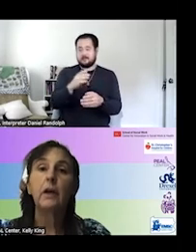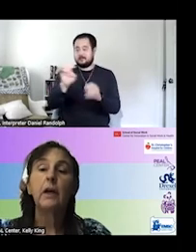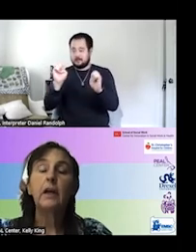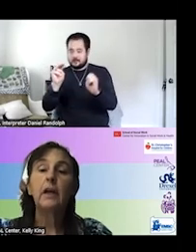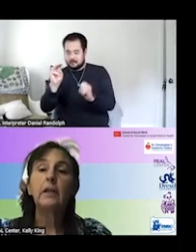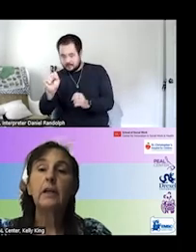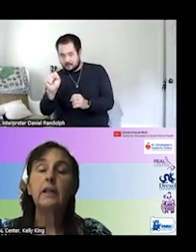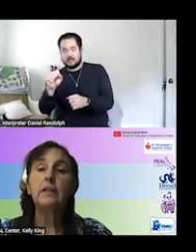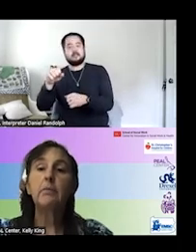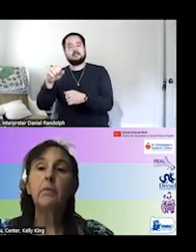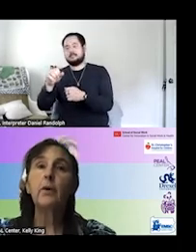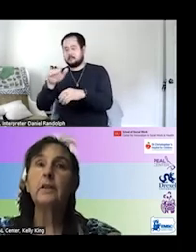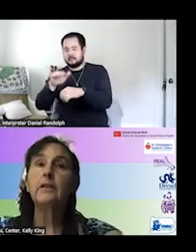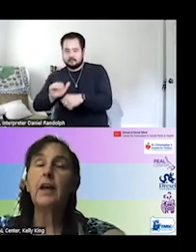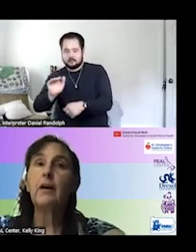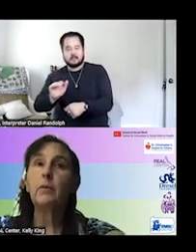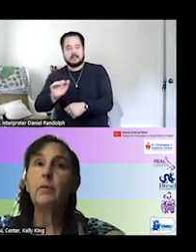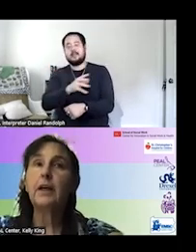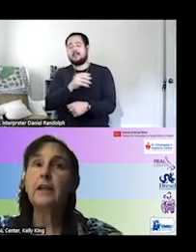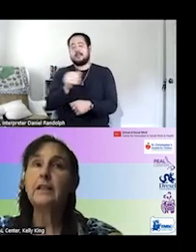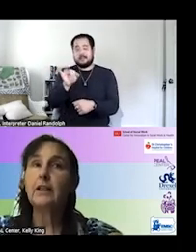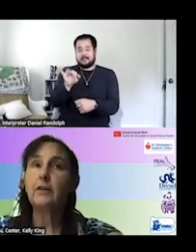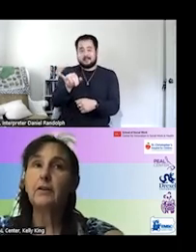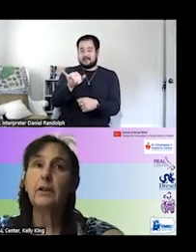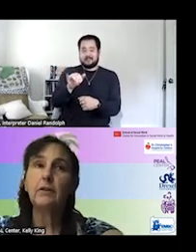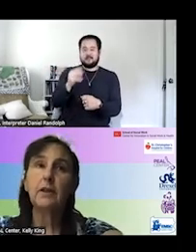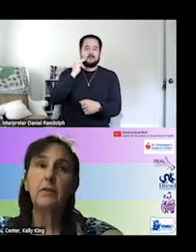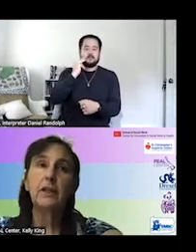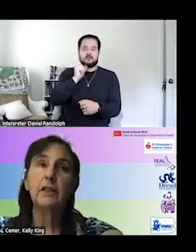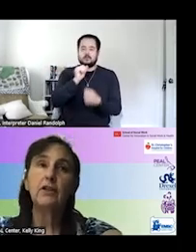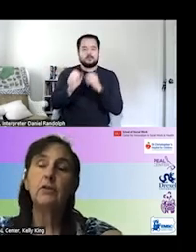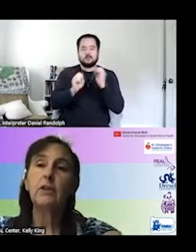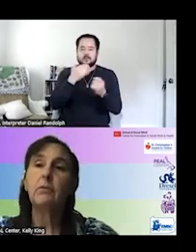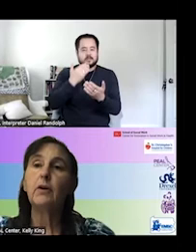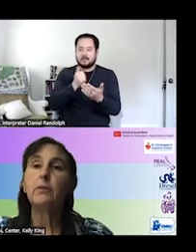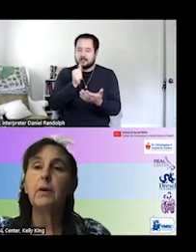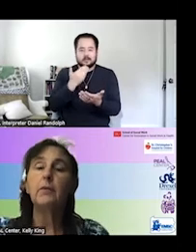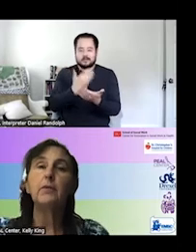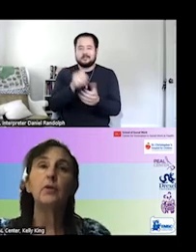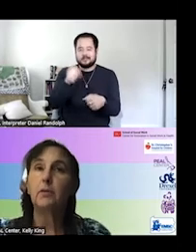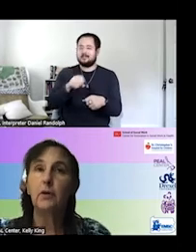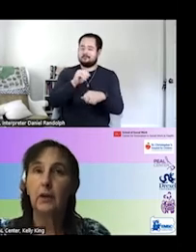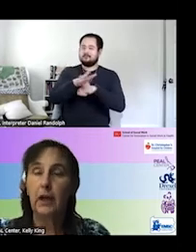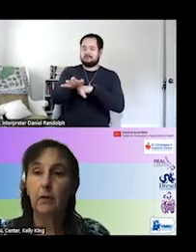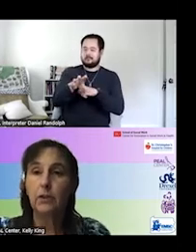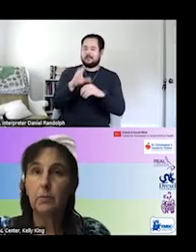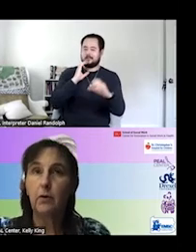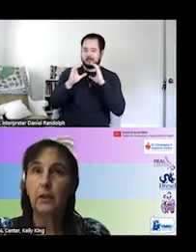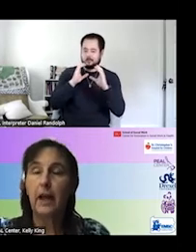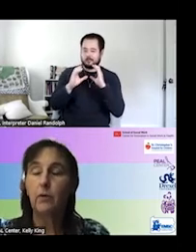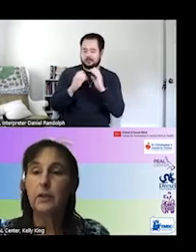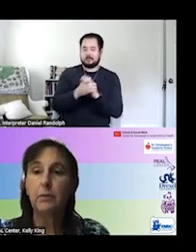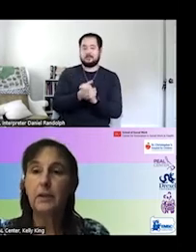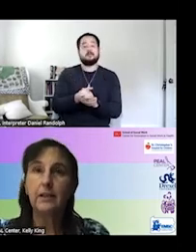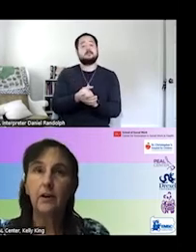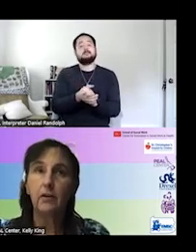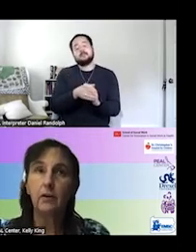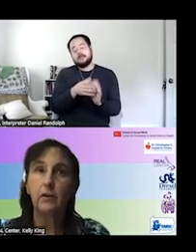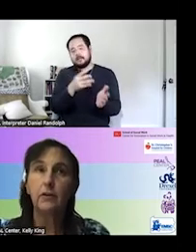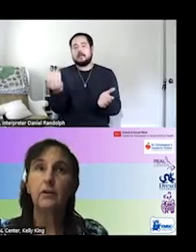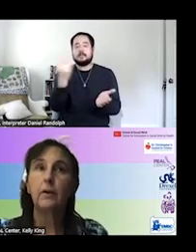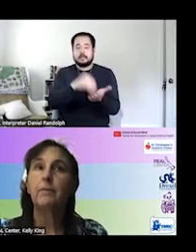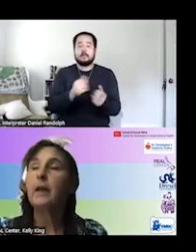So it's important that we consider, some of these issues. Most people do communicate with spoken language, but that's